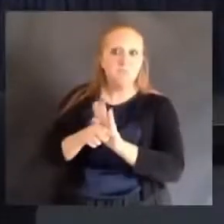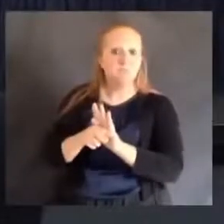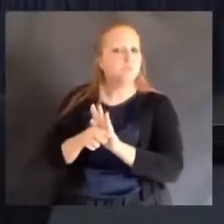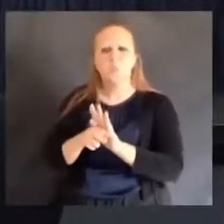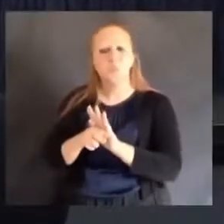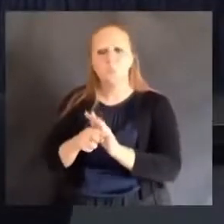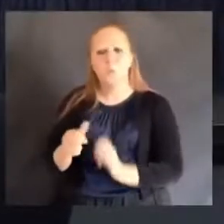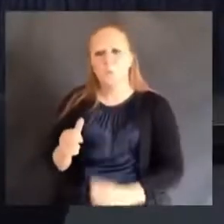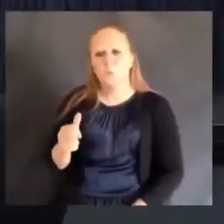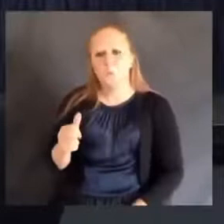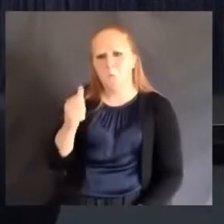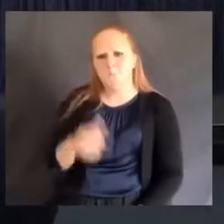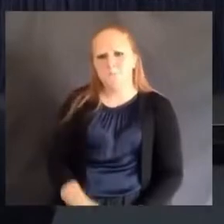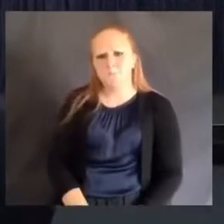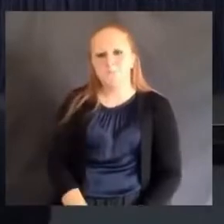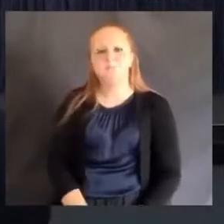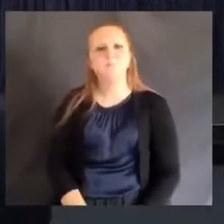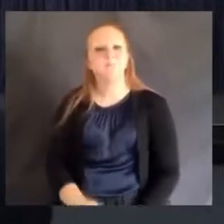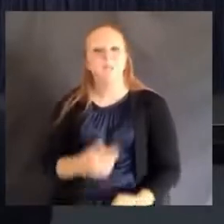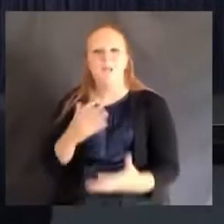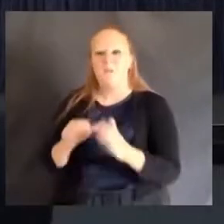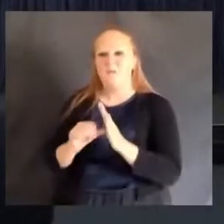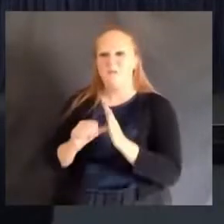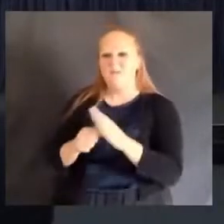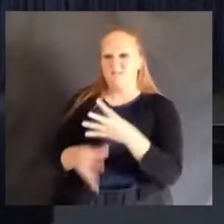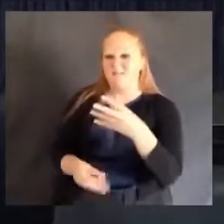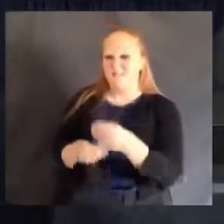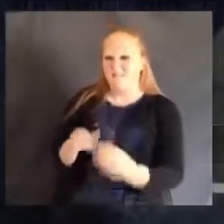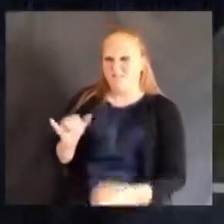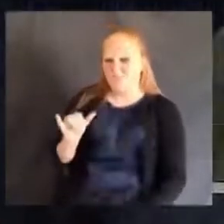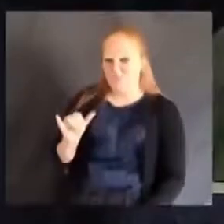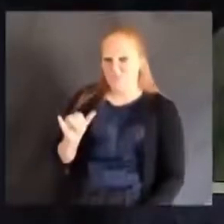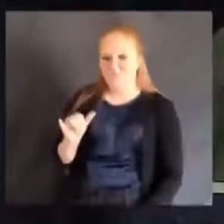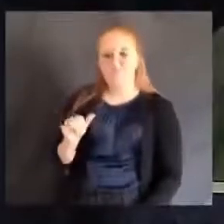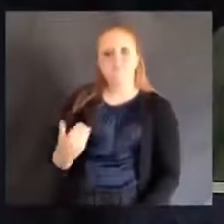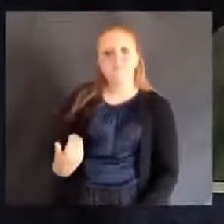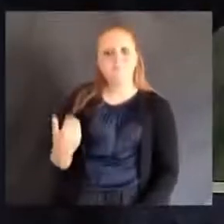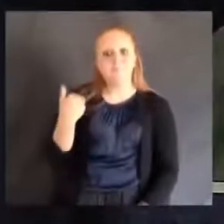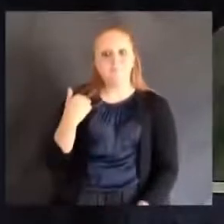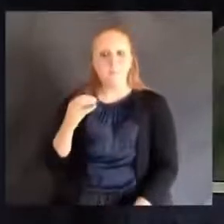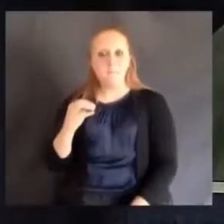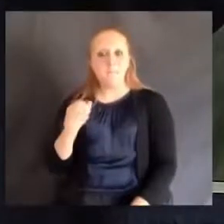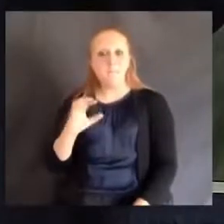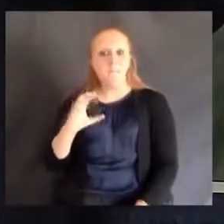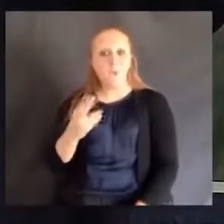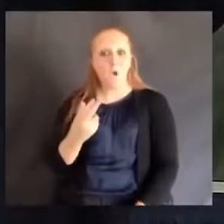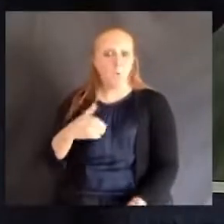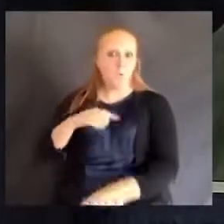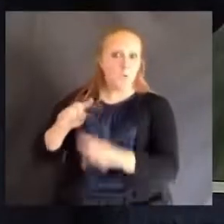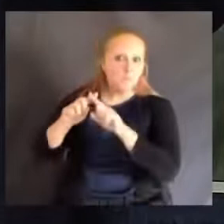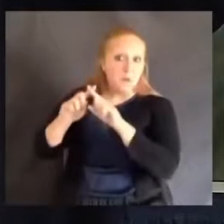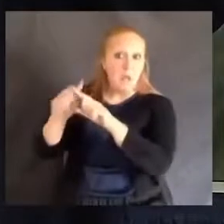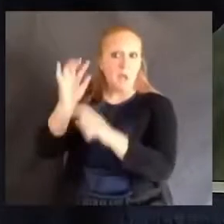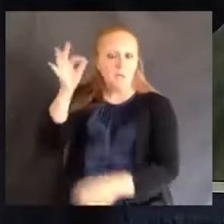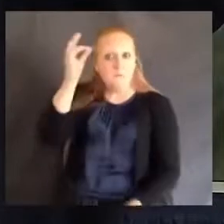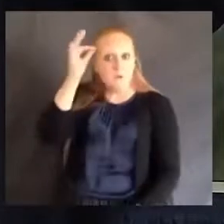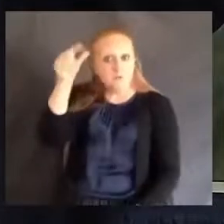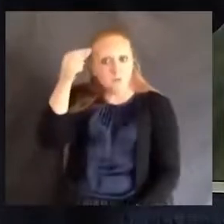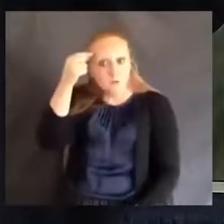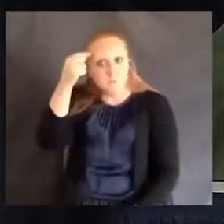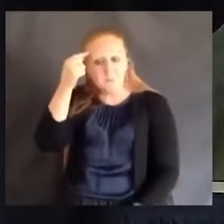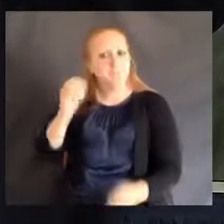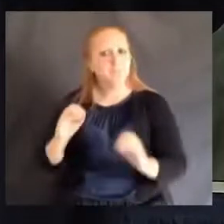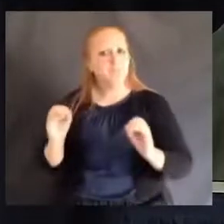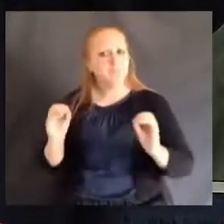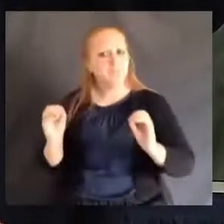to punctuate the governor's point, when we started this crisis back in March, we didn't rely on the federal government, we didn't rely on the commercial labs, so